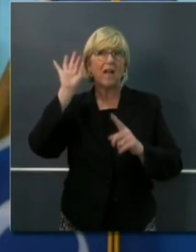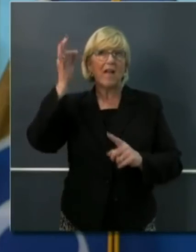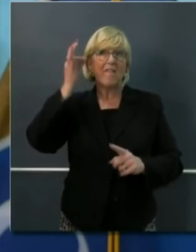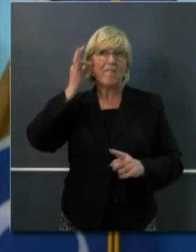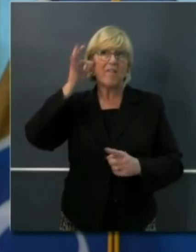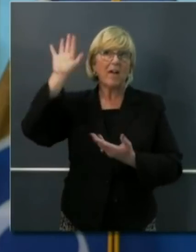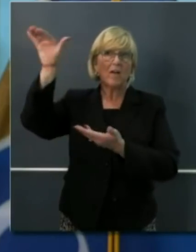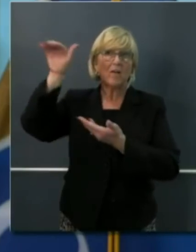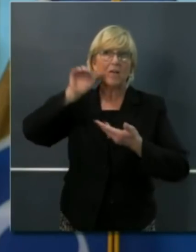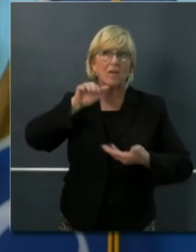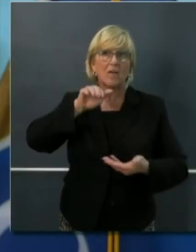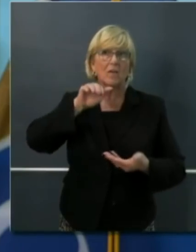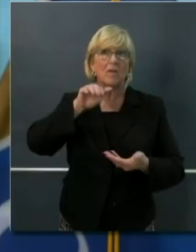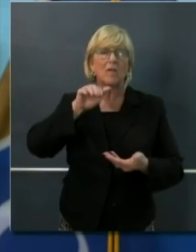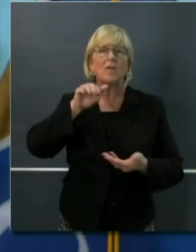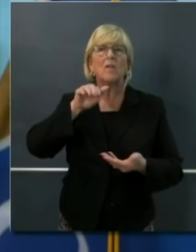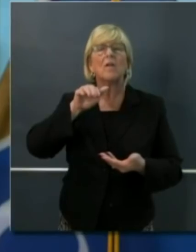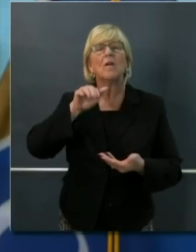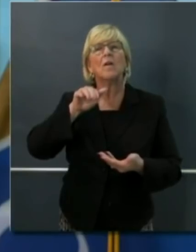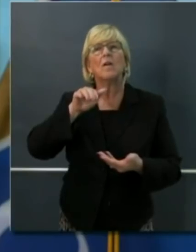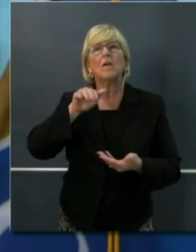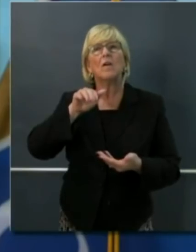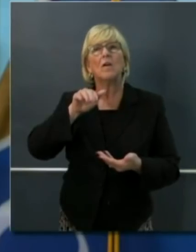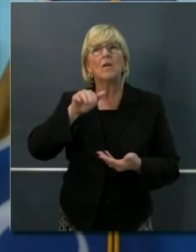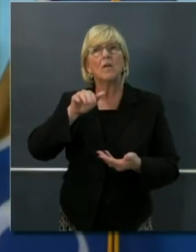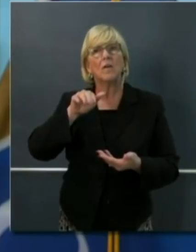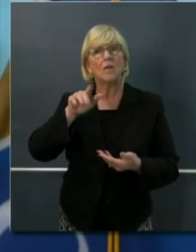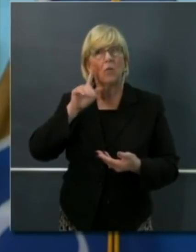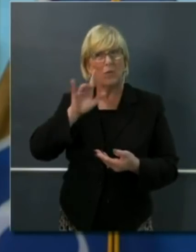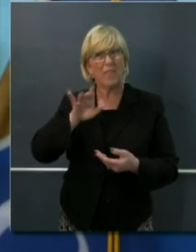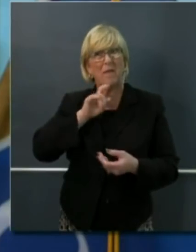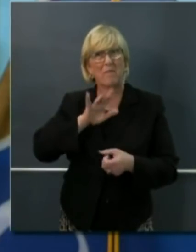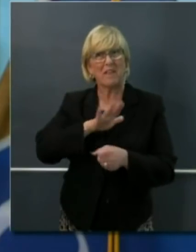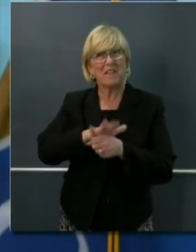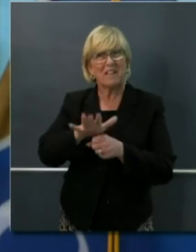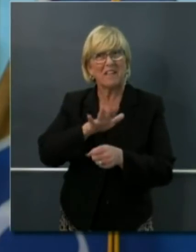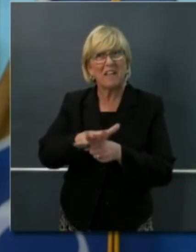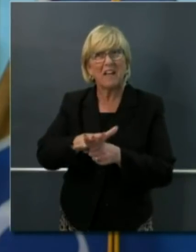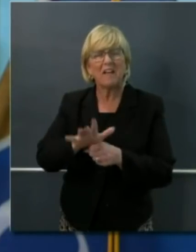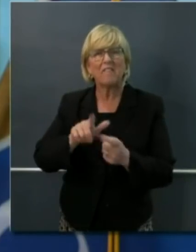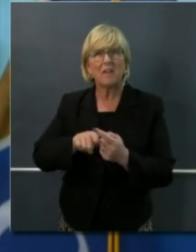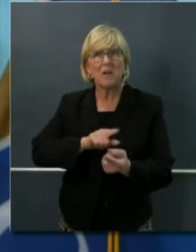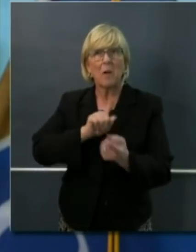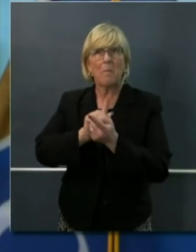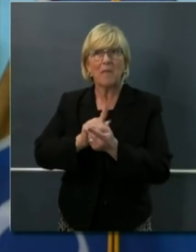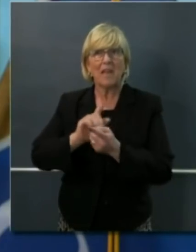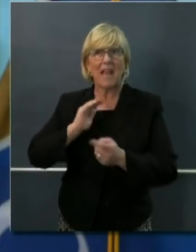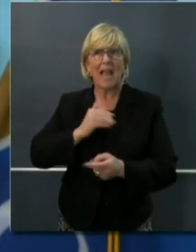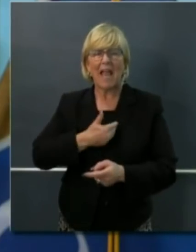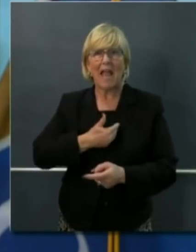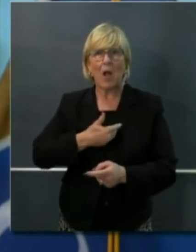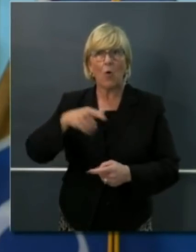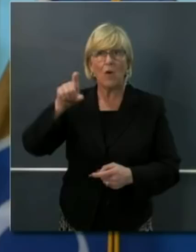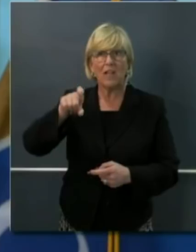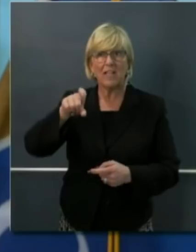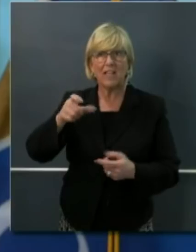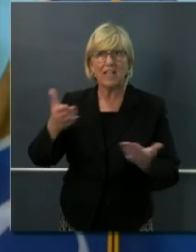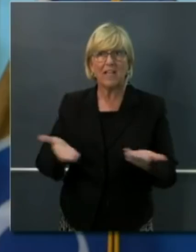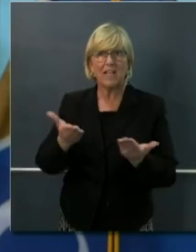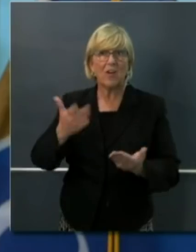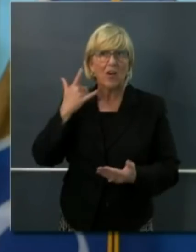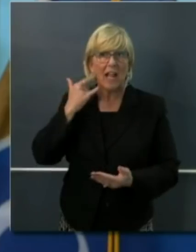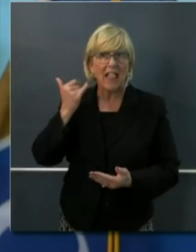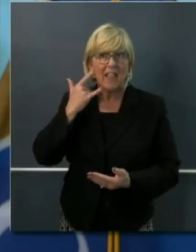you could put those numbers in perspective. Will that be sufficient to meet the state's needs going forward? And also,